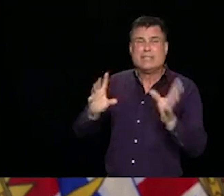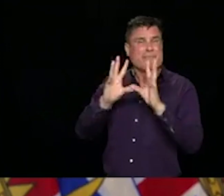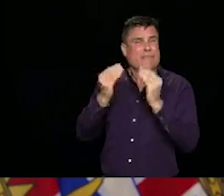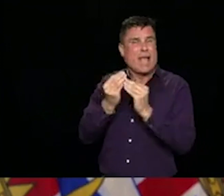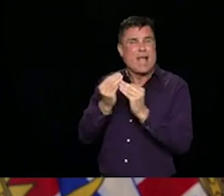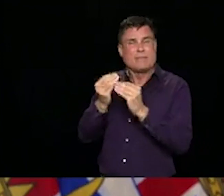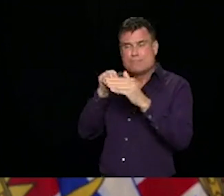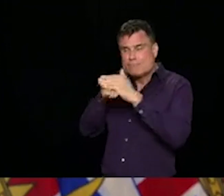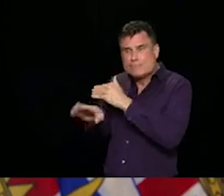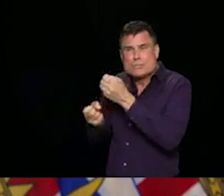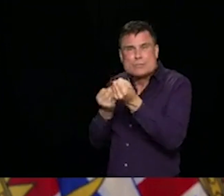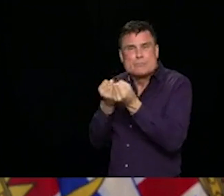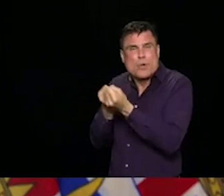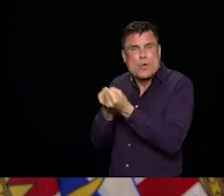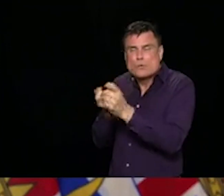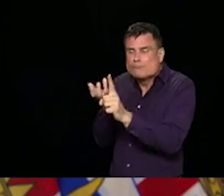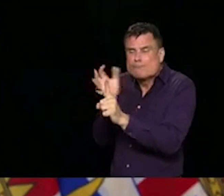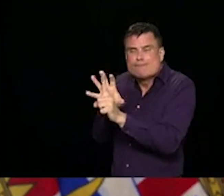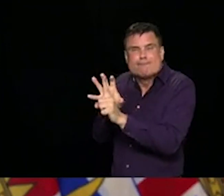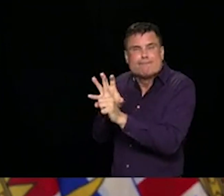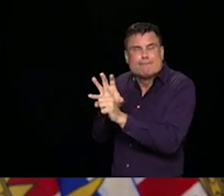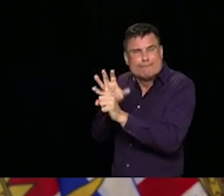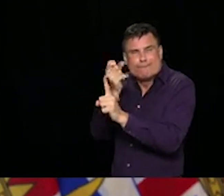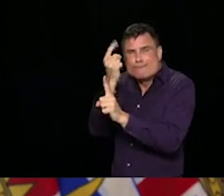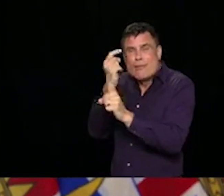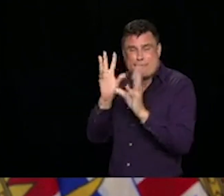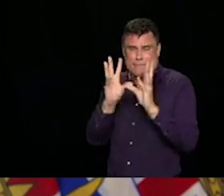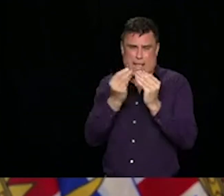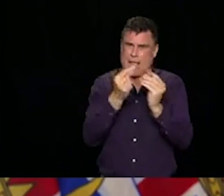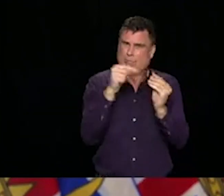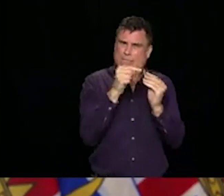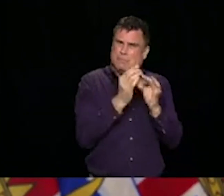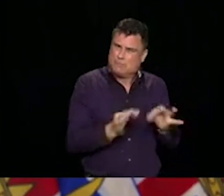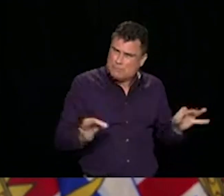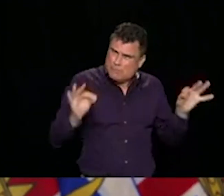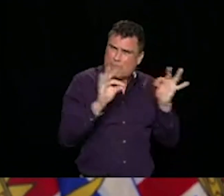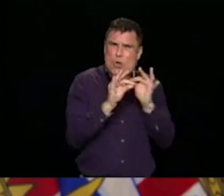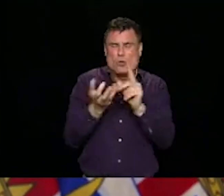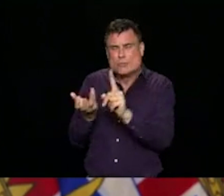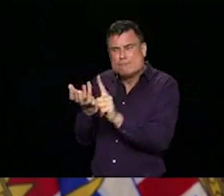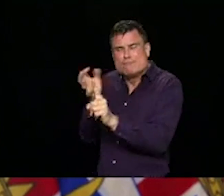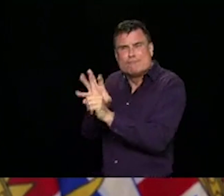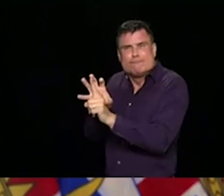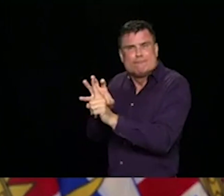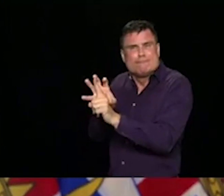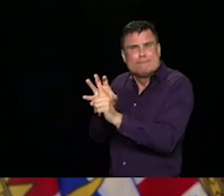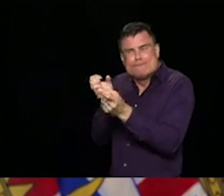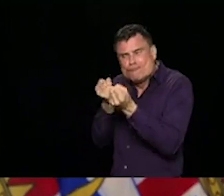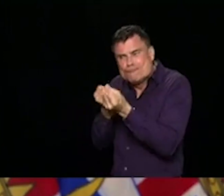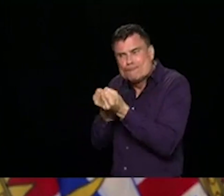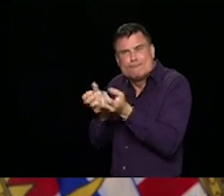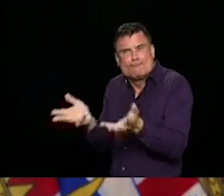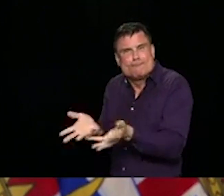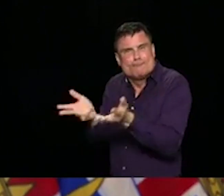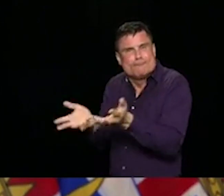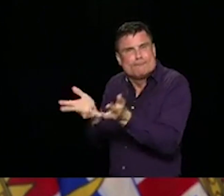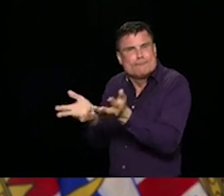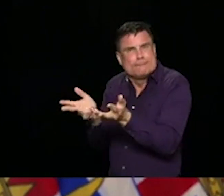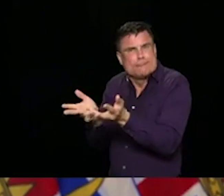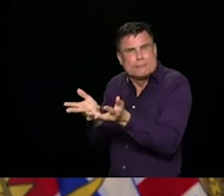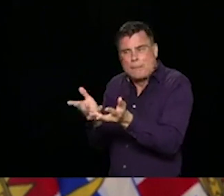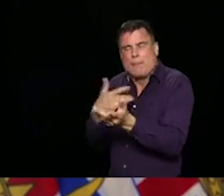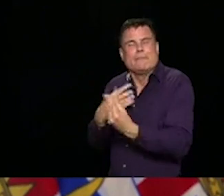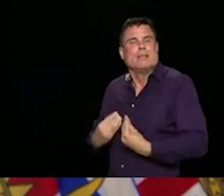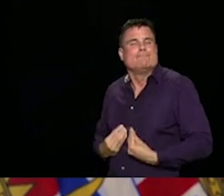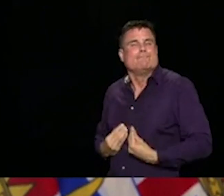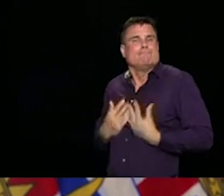long-term care, and that they provide such an important service within our care homes. We know, however, that right now